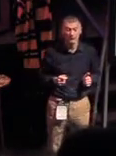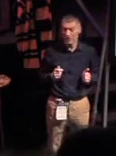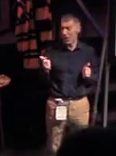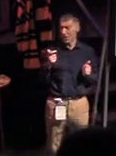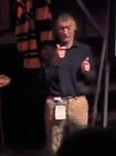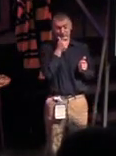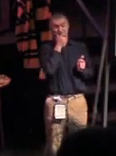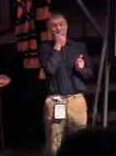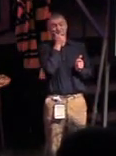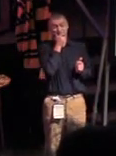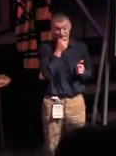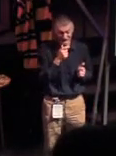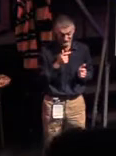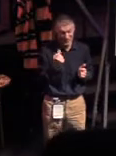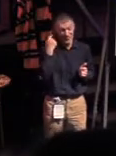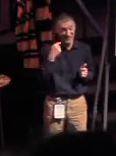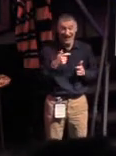the people, they ain't laughing anymore.